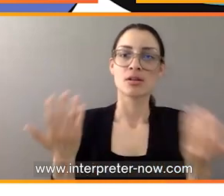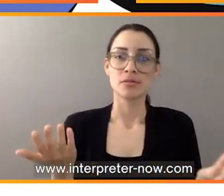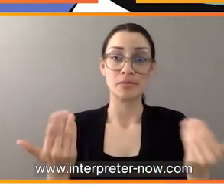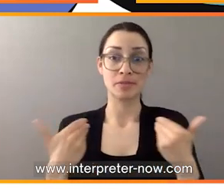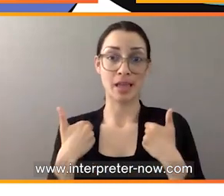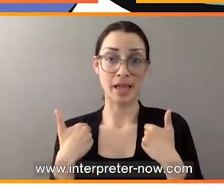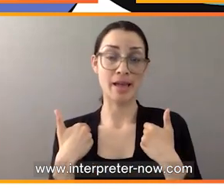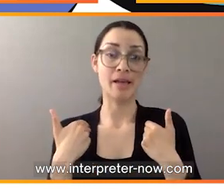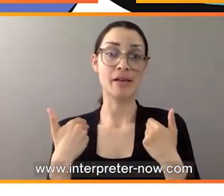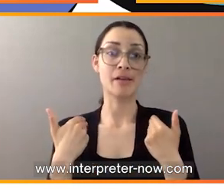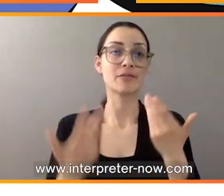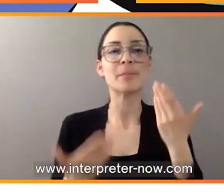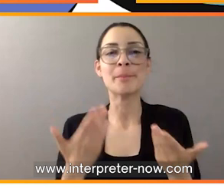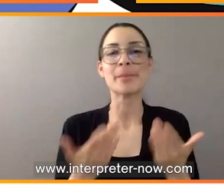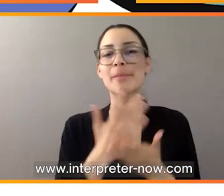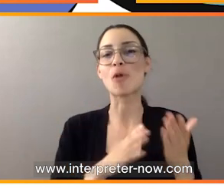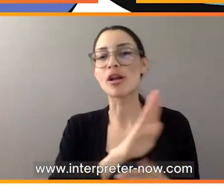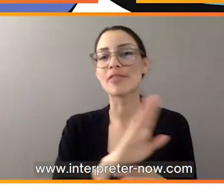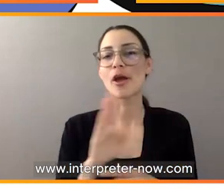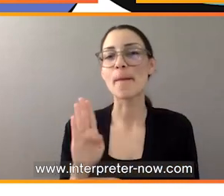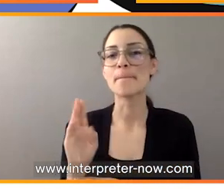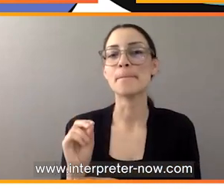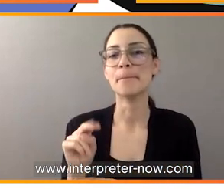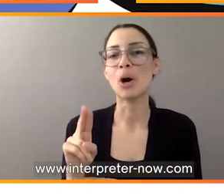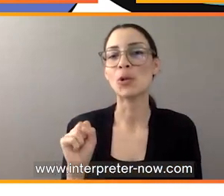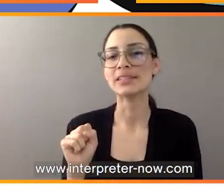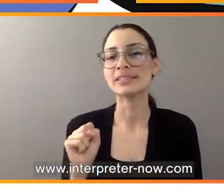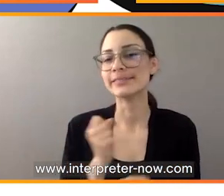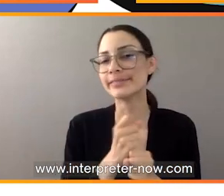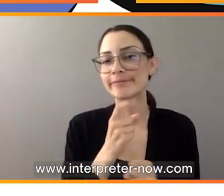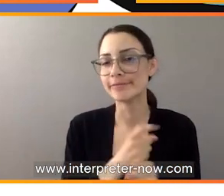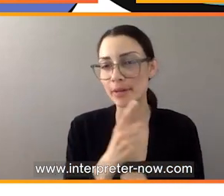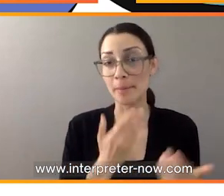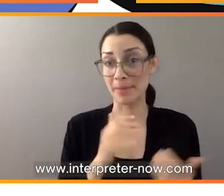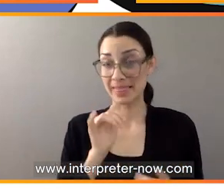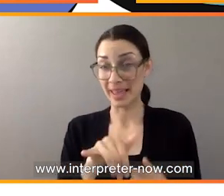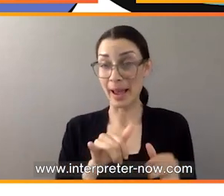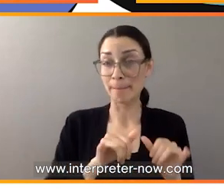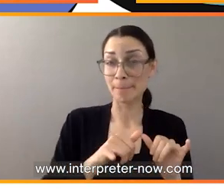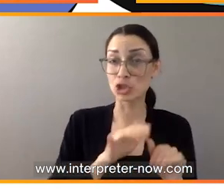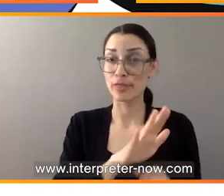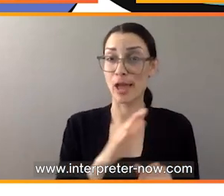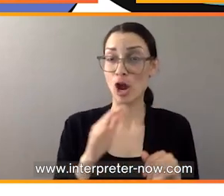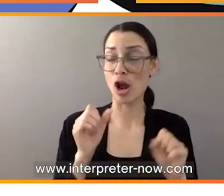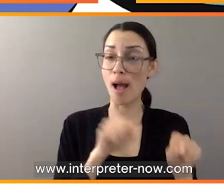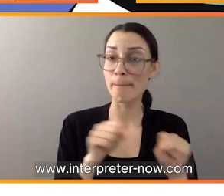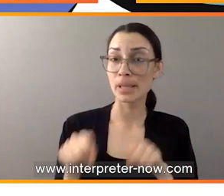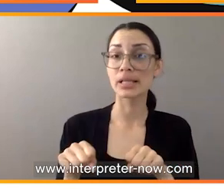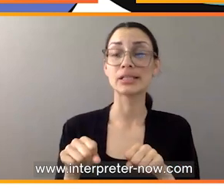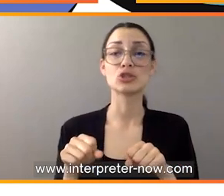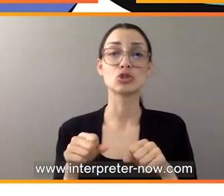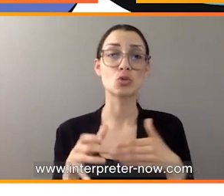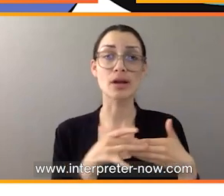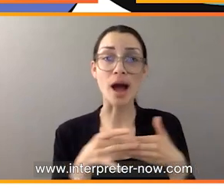so, you know, is there a part of their bonus, right? The short-term bonus for the year that does measure, you know,